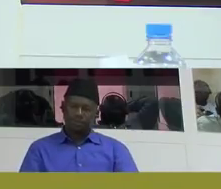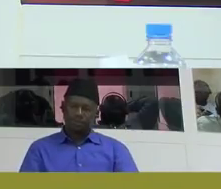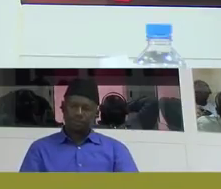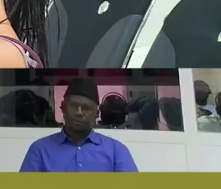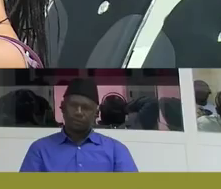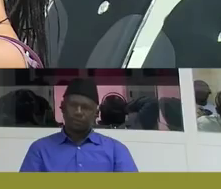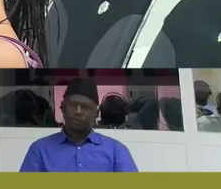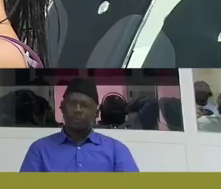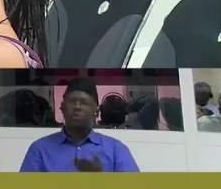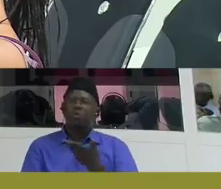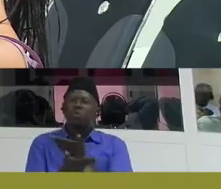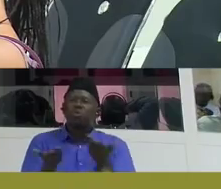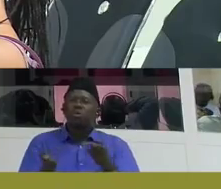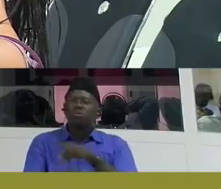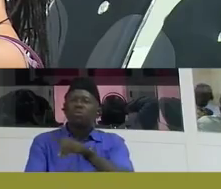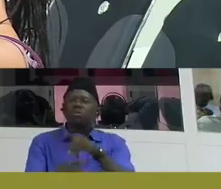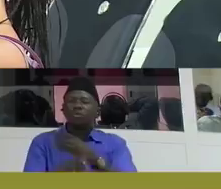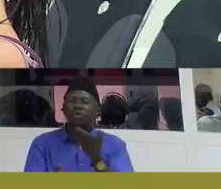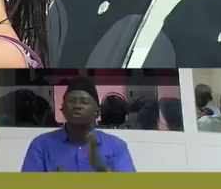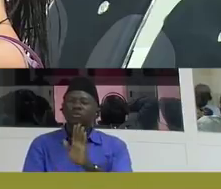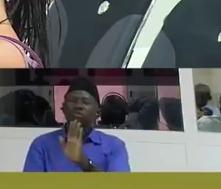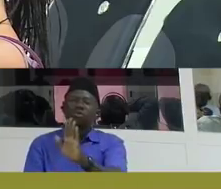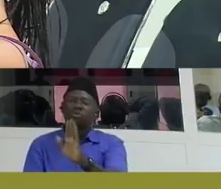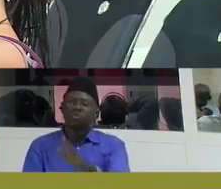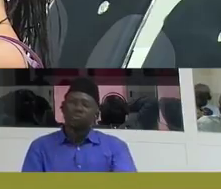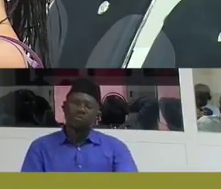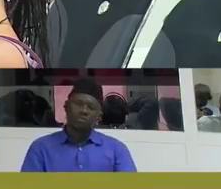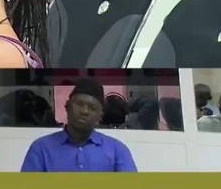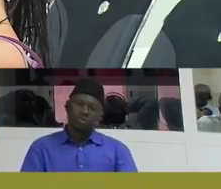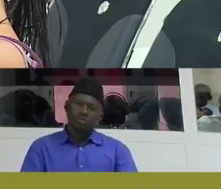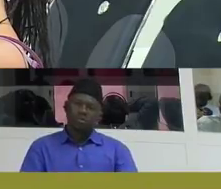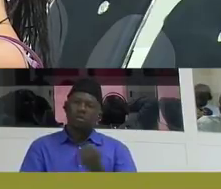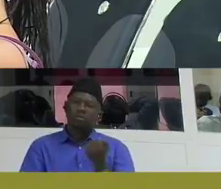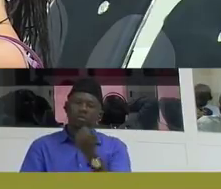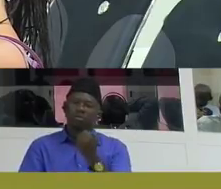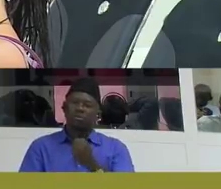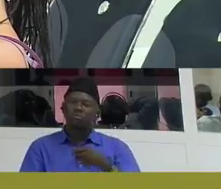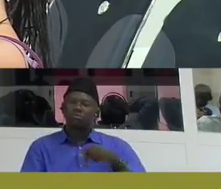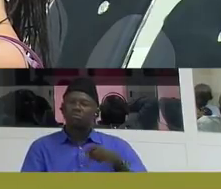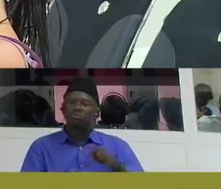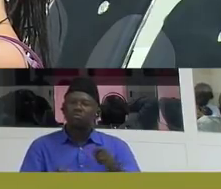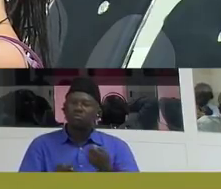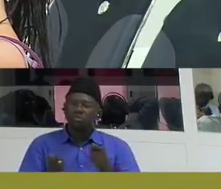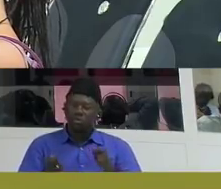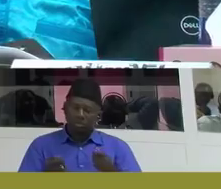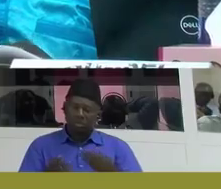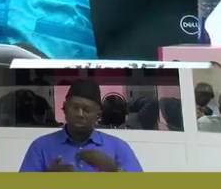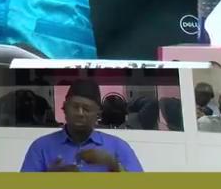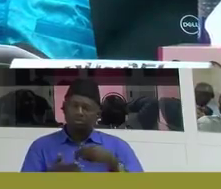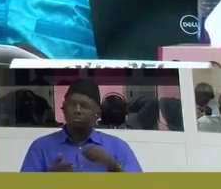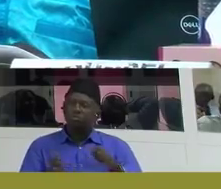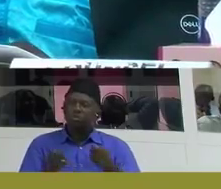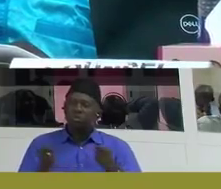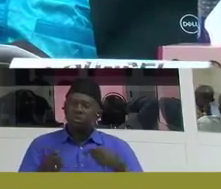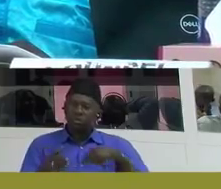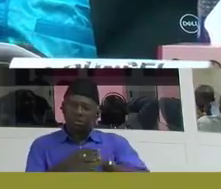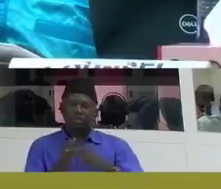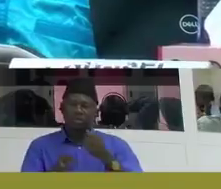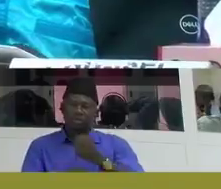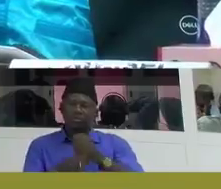And where were they stopped? Because of playing music. Was it in the church compound. Okay. All right.